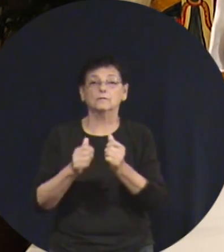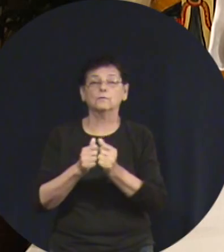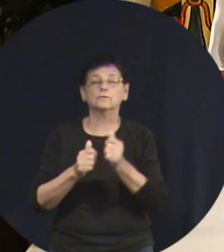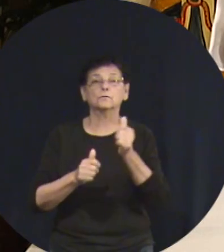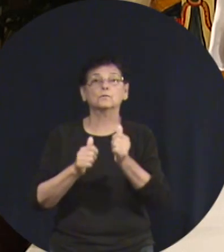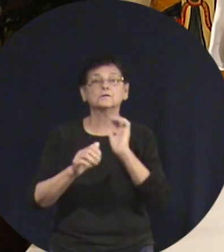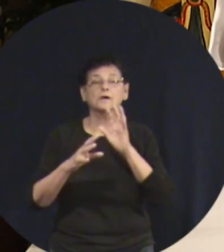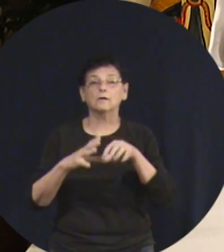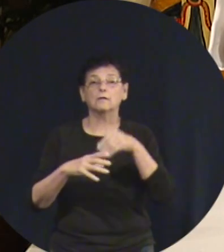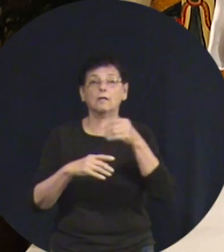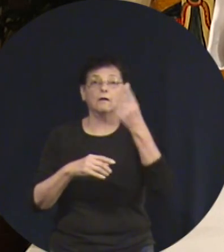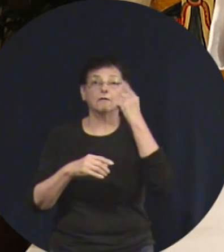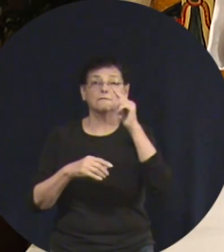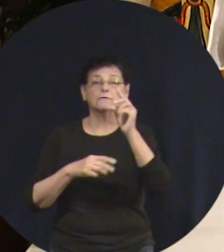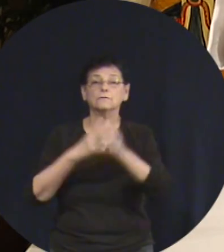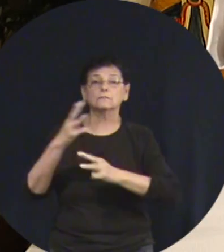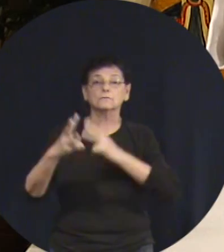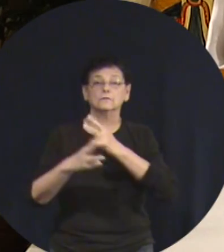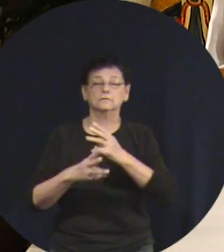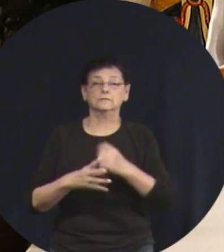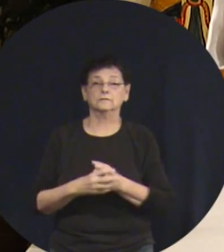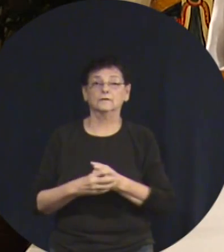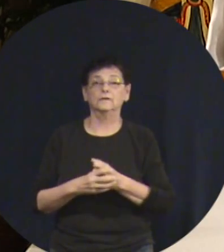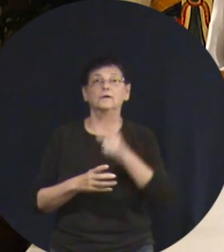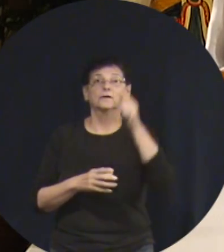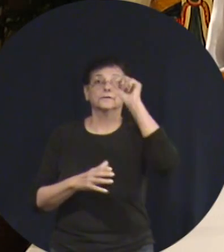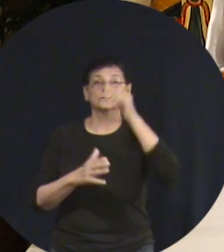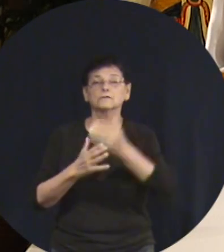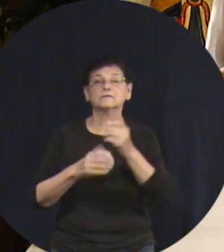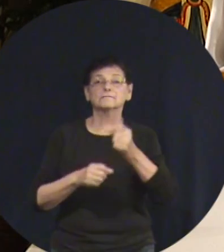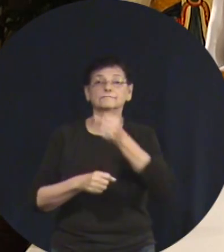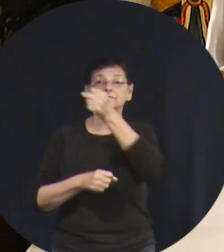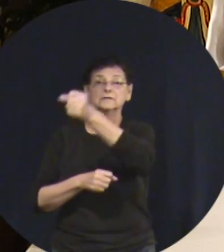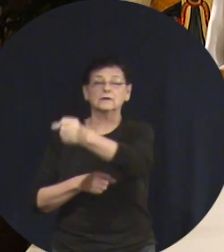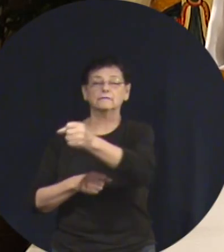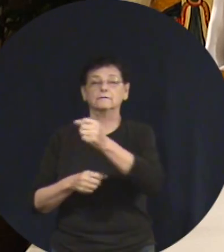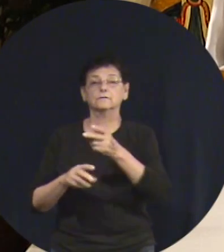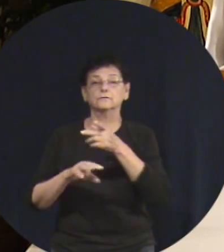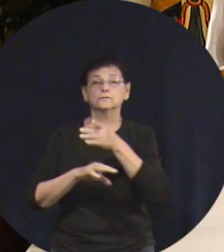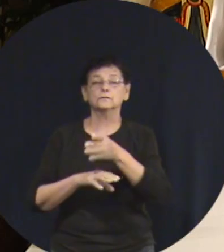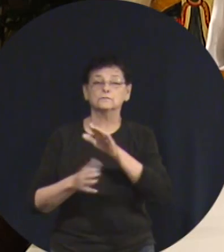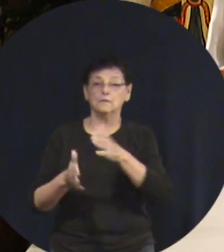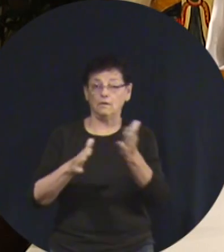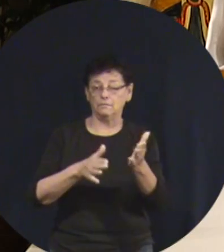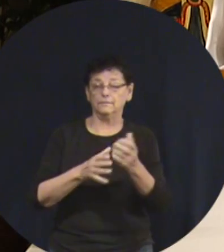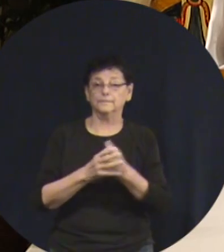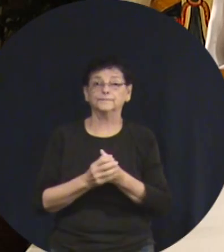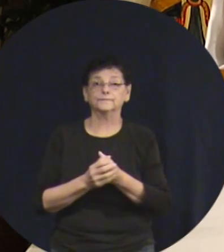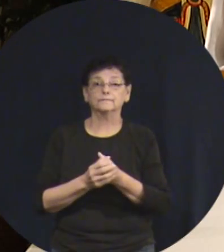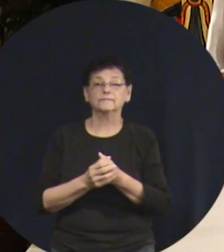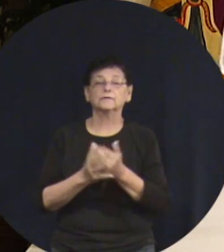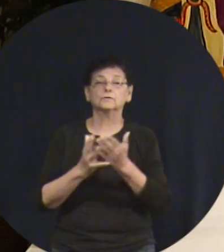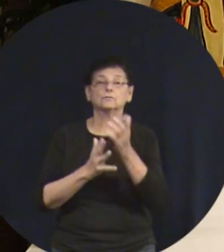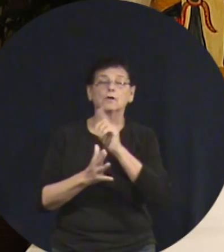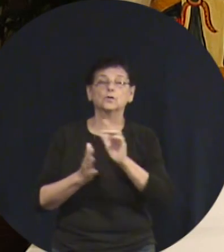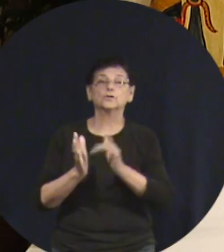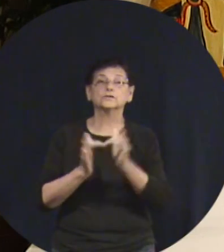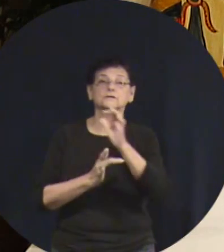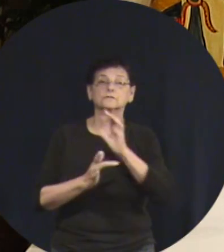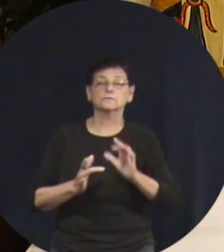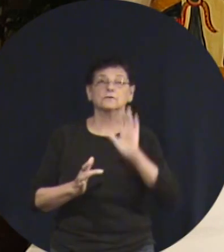with which, out of love for the world, your Son handed himself over to death. Through our